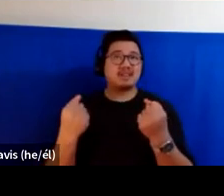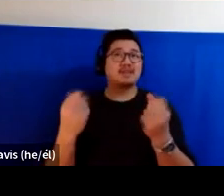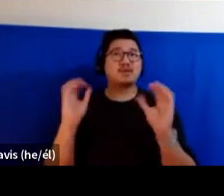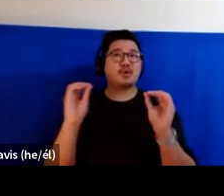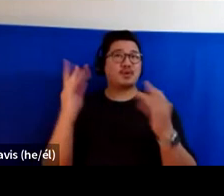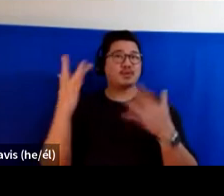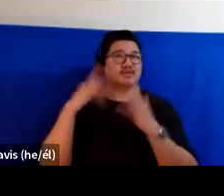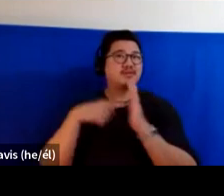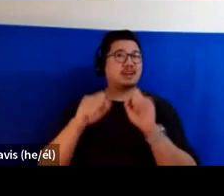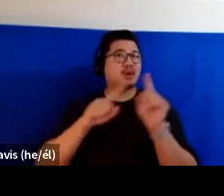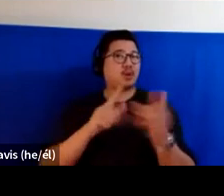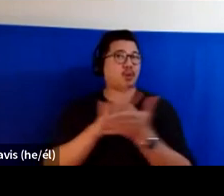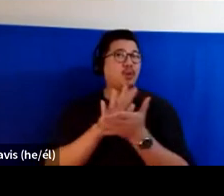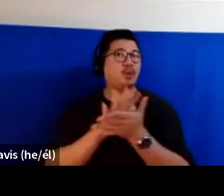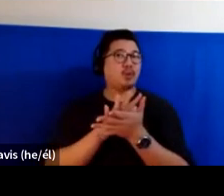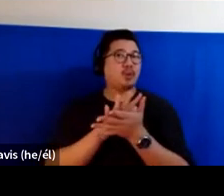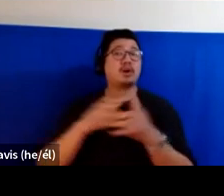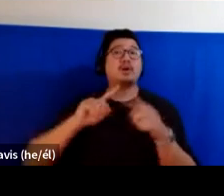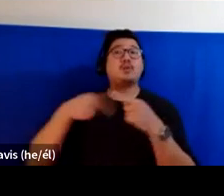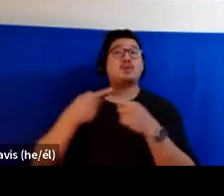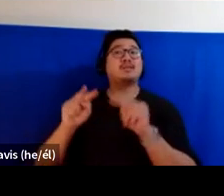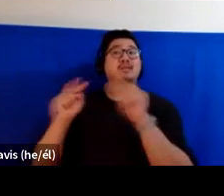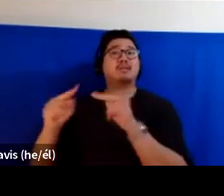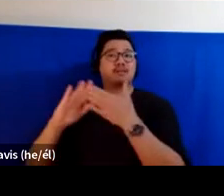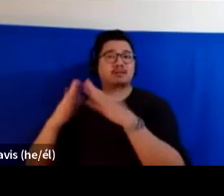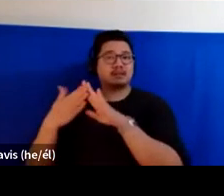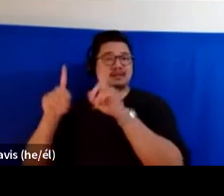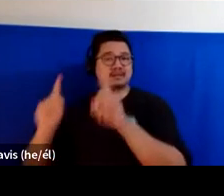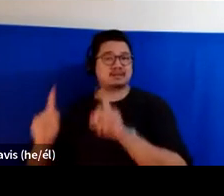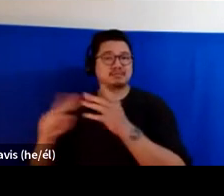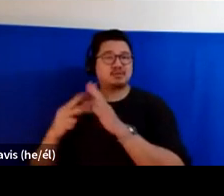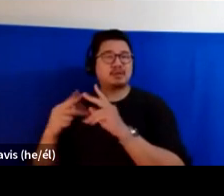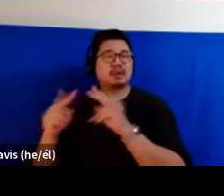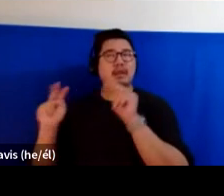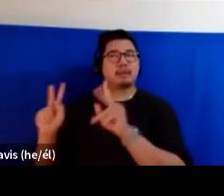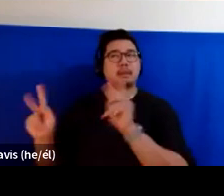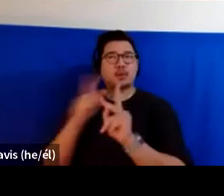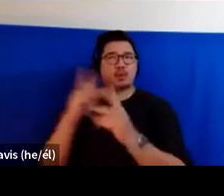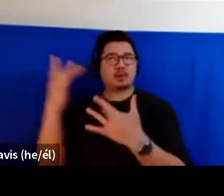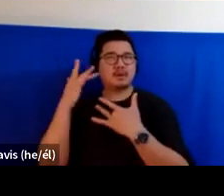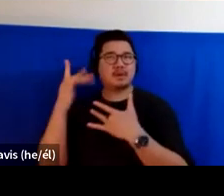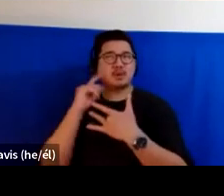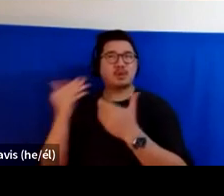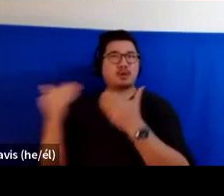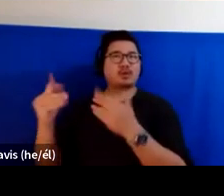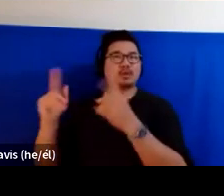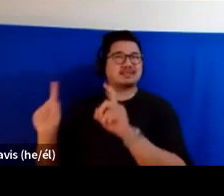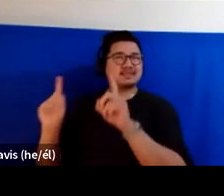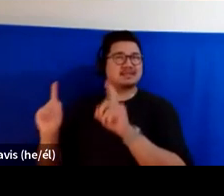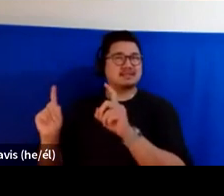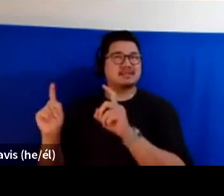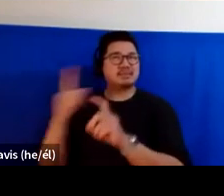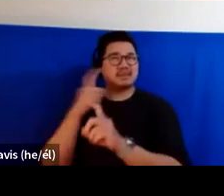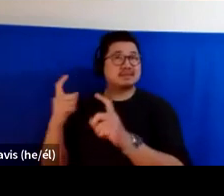school when you're looking at the community testing you're looking at people who are sick and getting tested even because they're in the